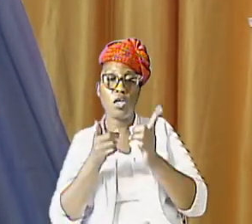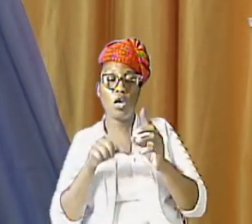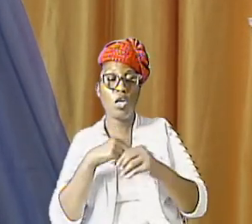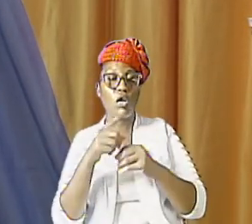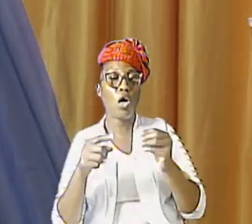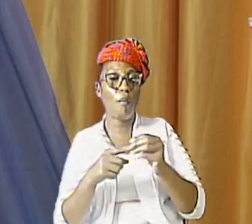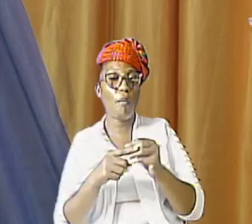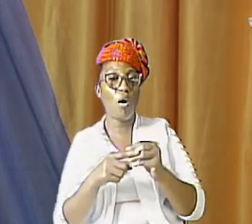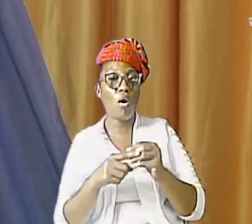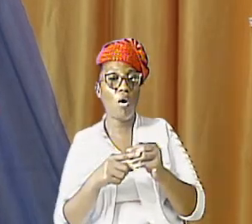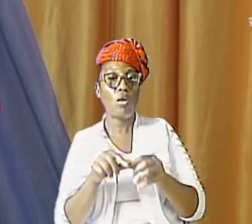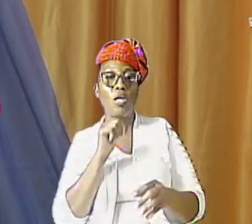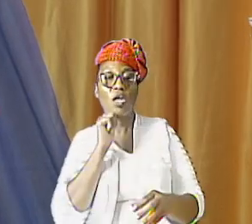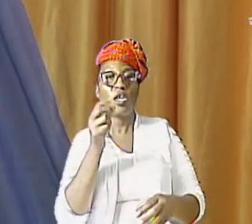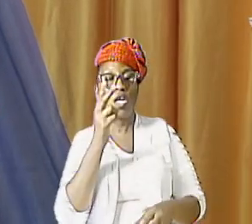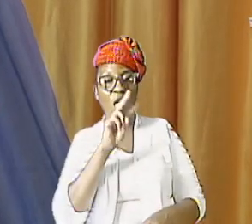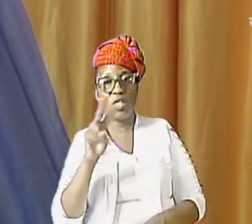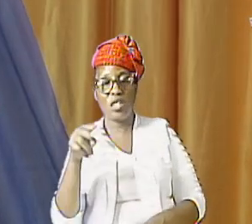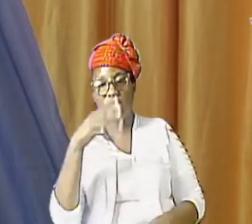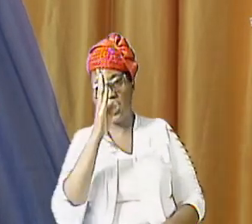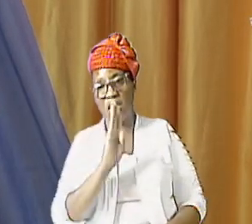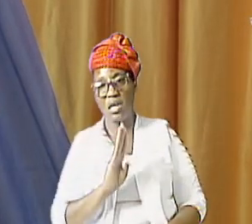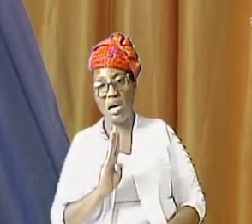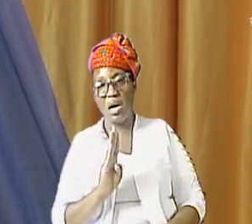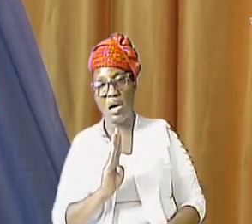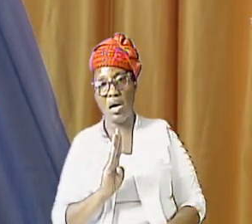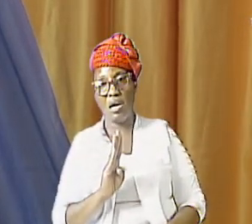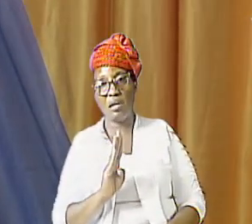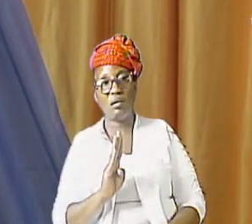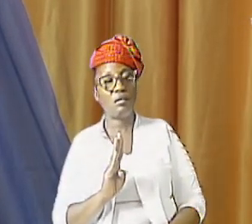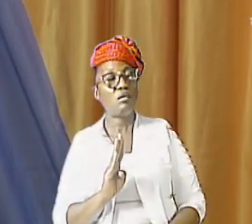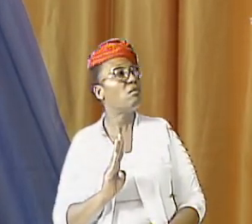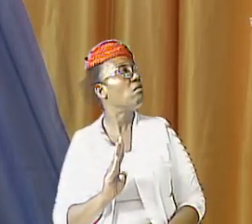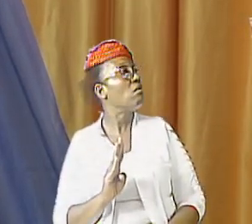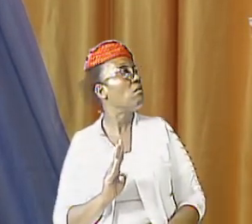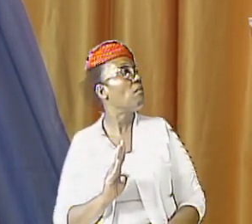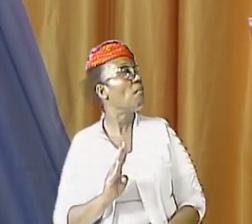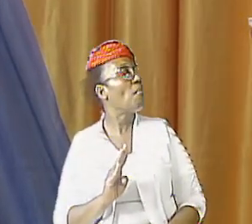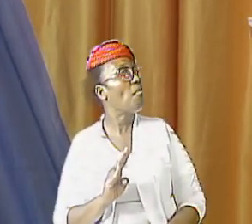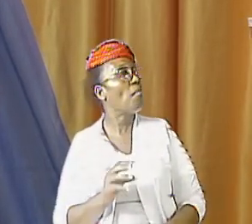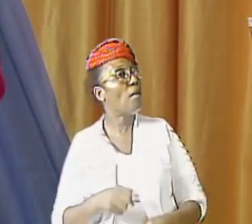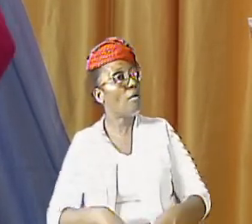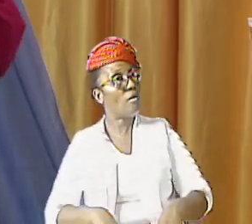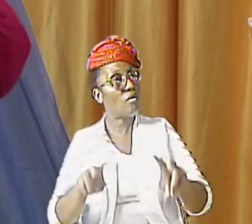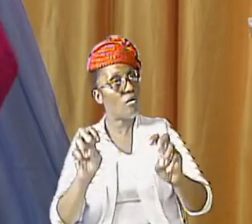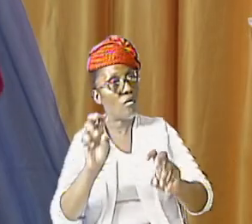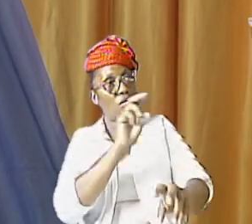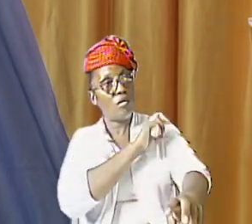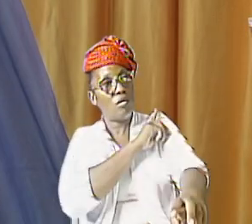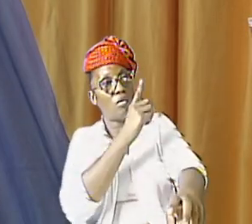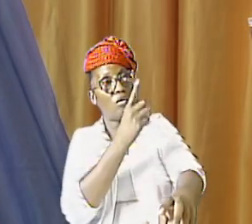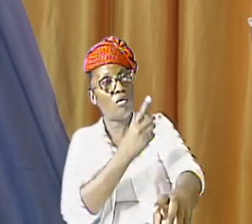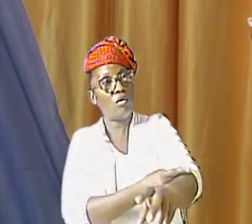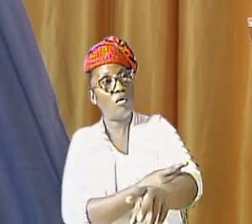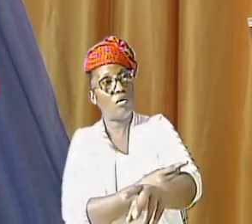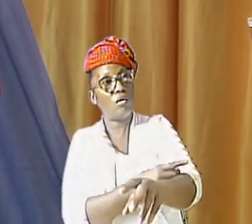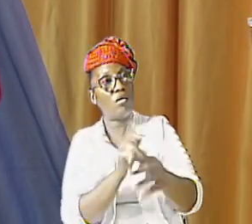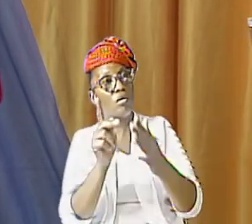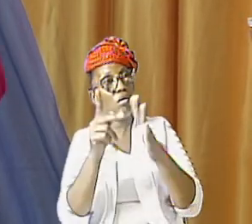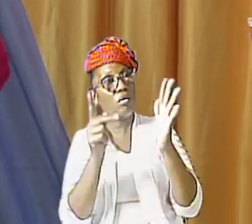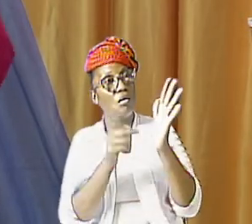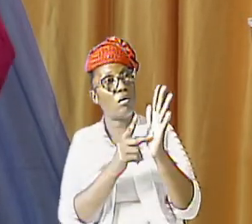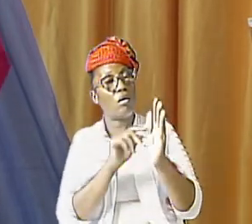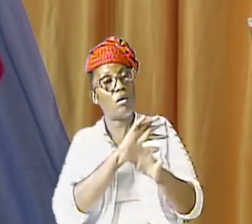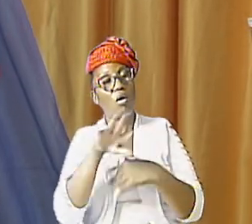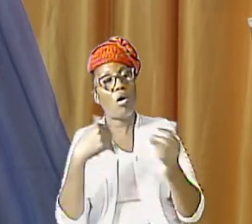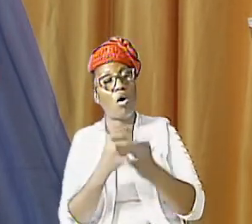you know? Visible and invisible, whether they be thrones or dominions or principalities or powers, all things